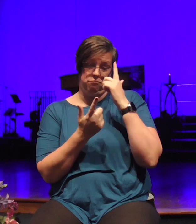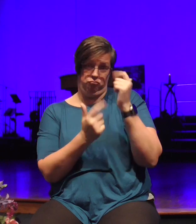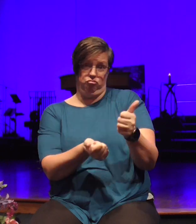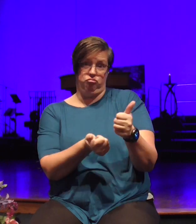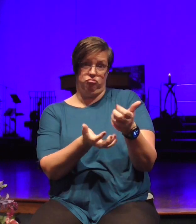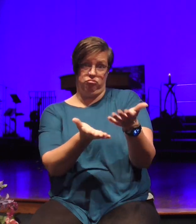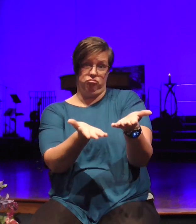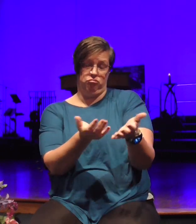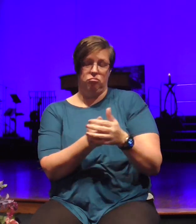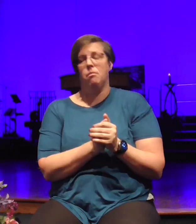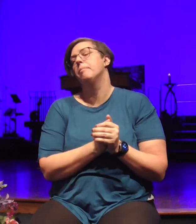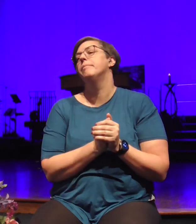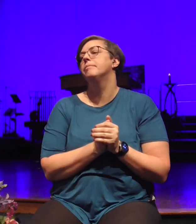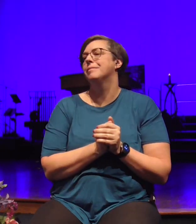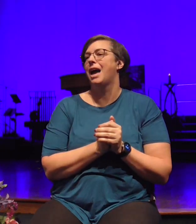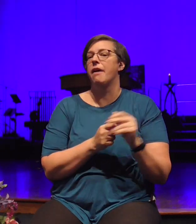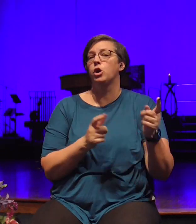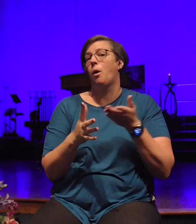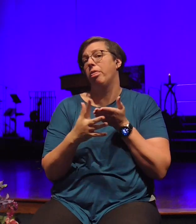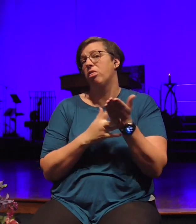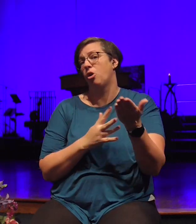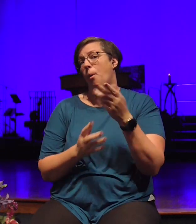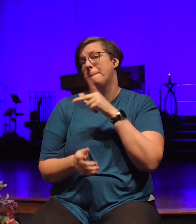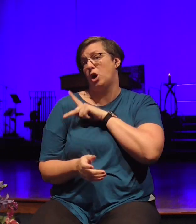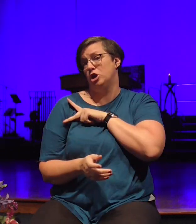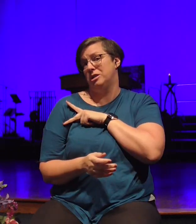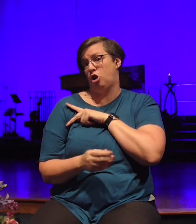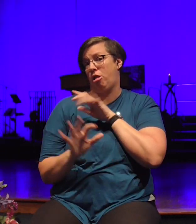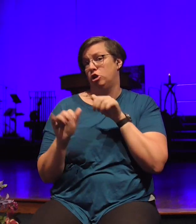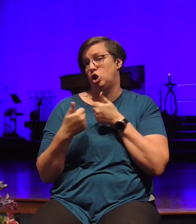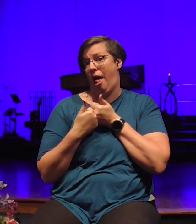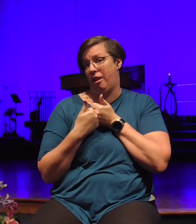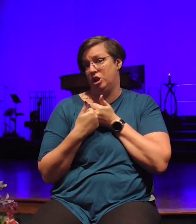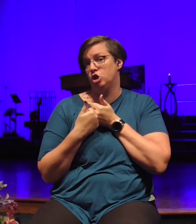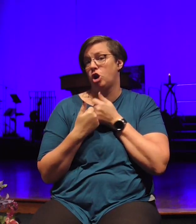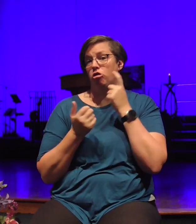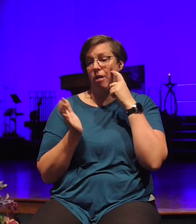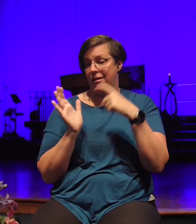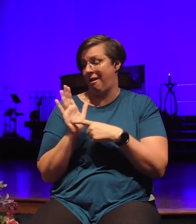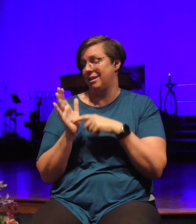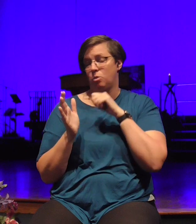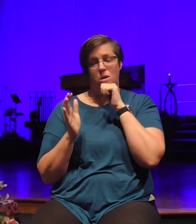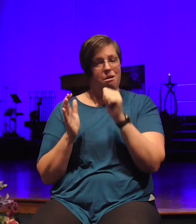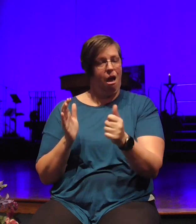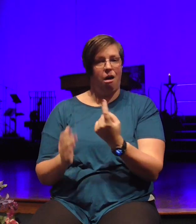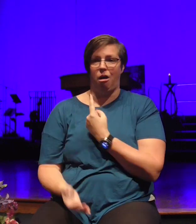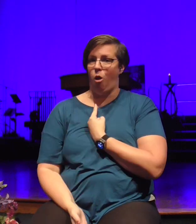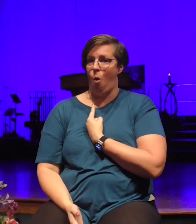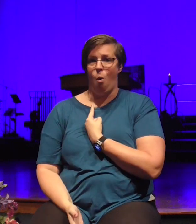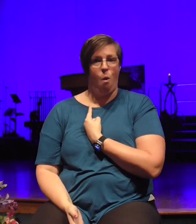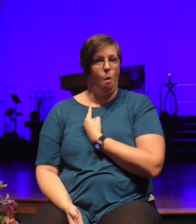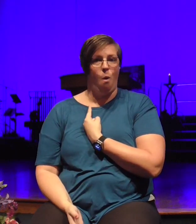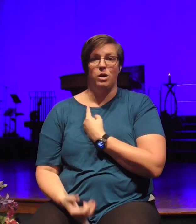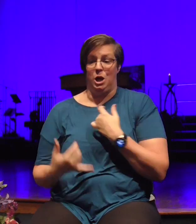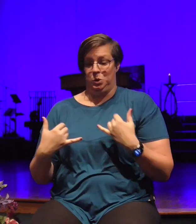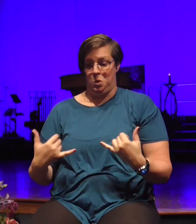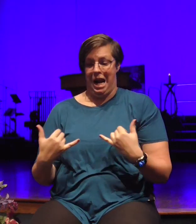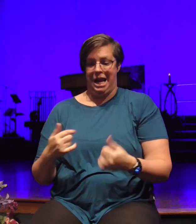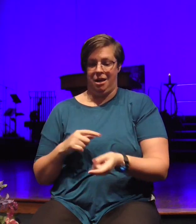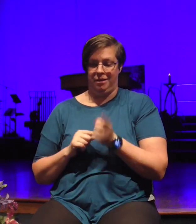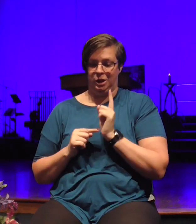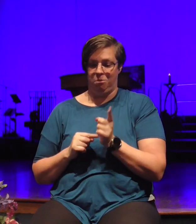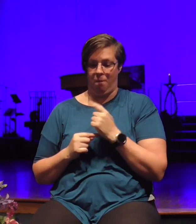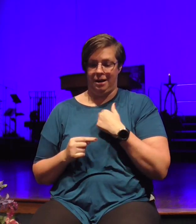our personal challenges, we can recognize that we are not alone. That today in this moment, as I